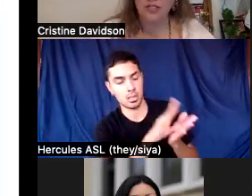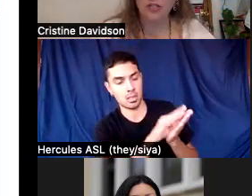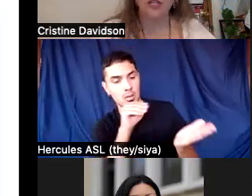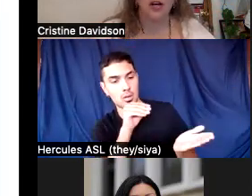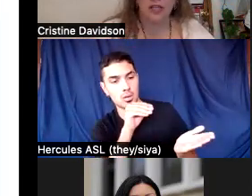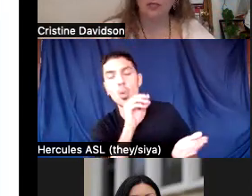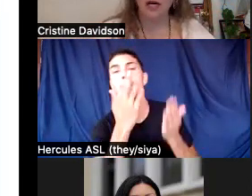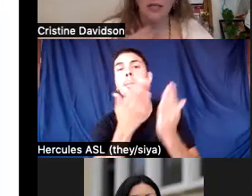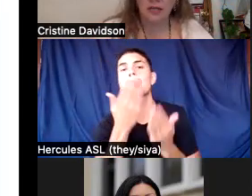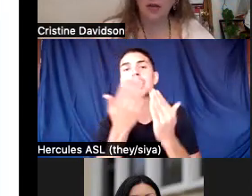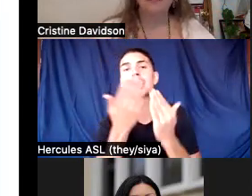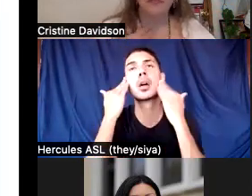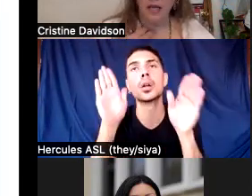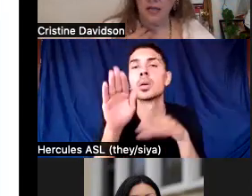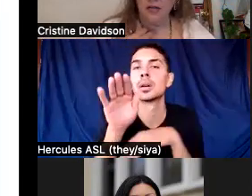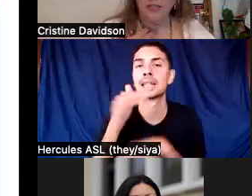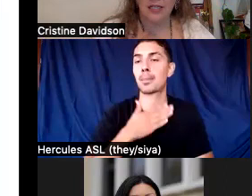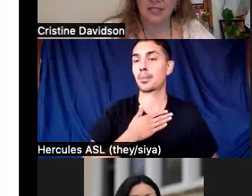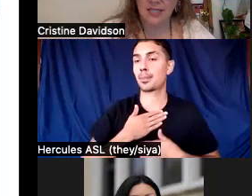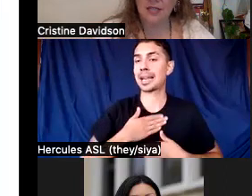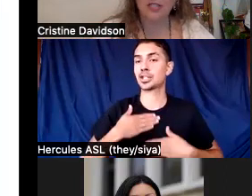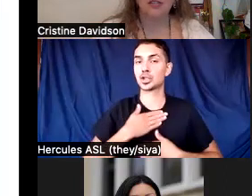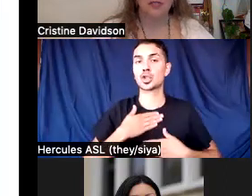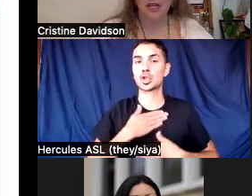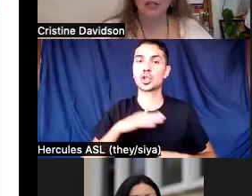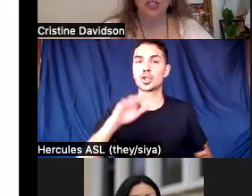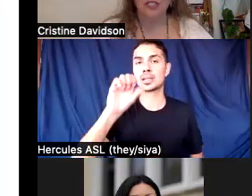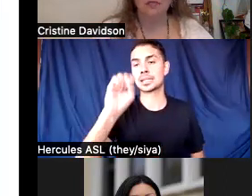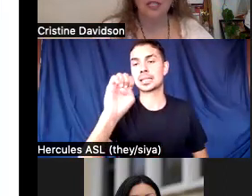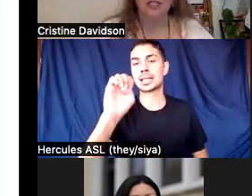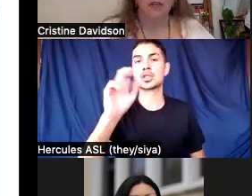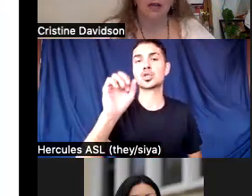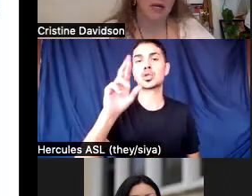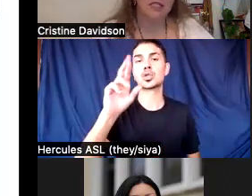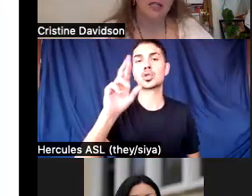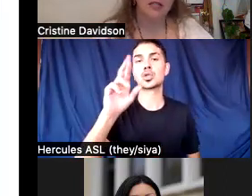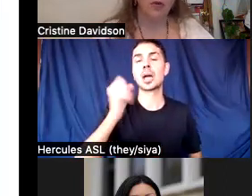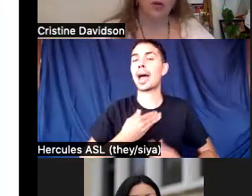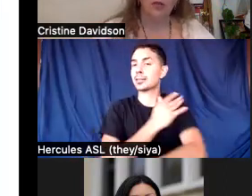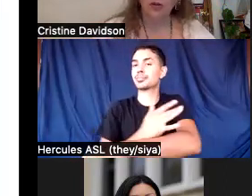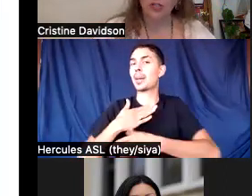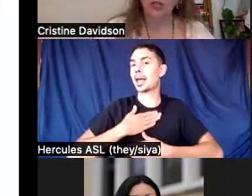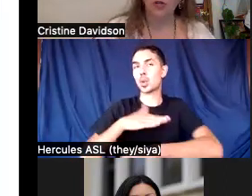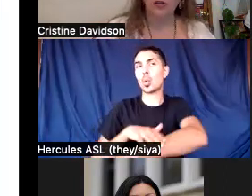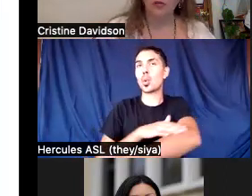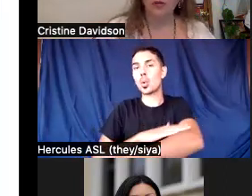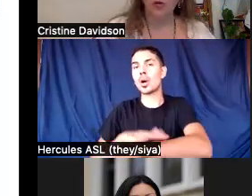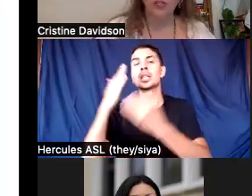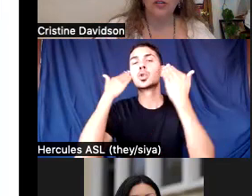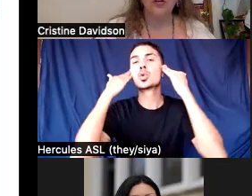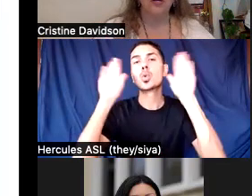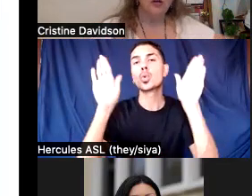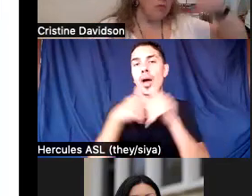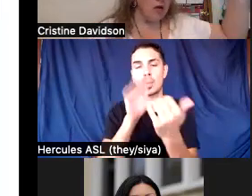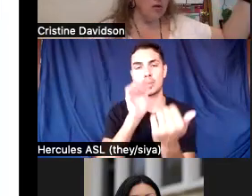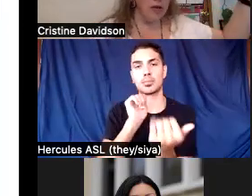pleasure centers are in the body and consent, right? There's just some things developmentally that we don't learn until we're a little bit